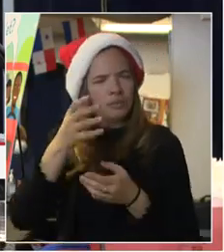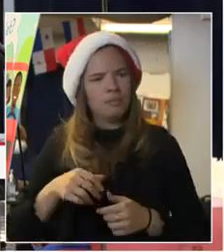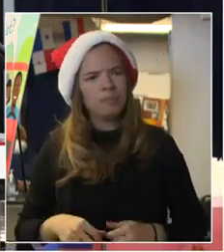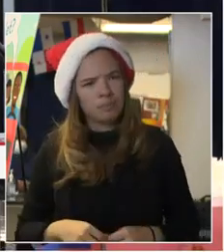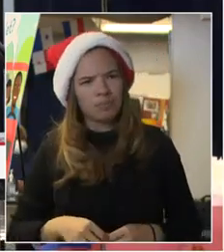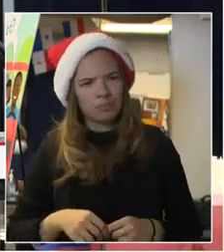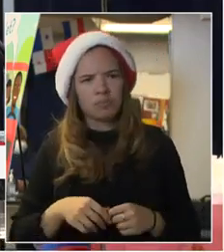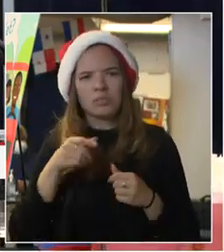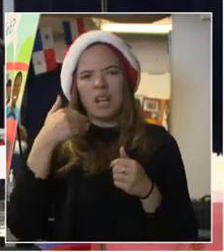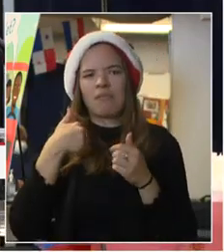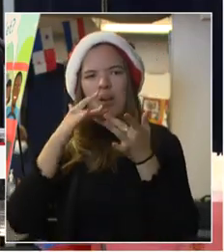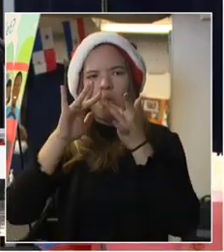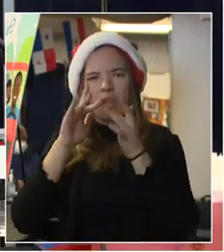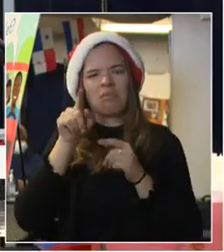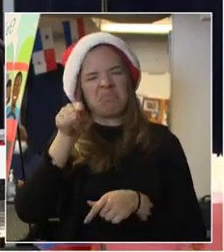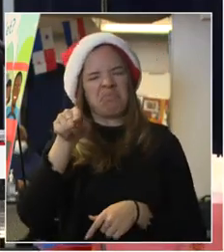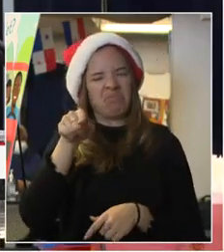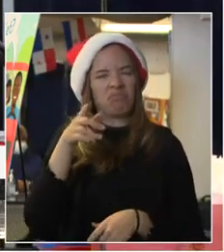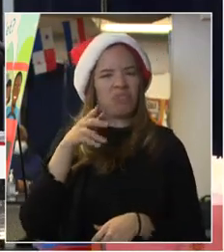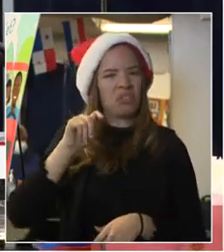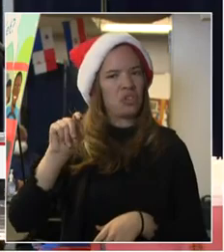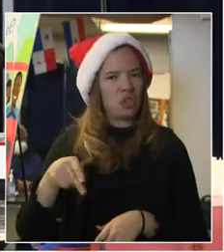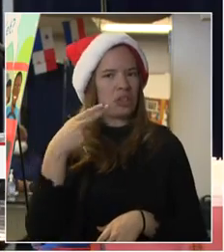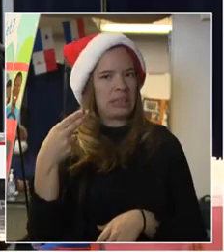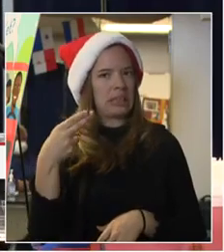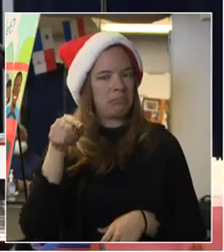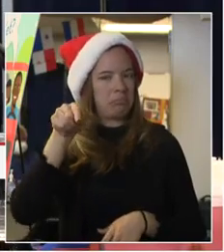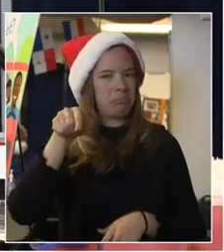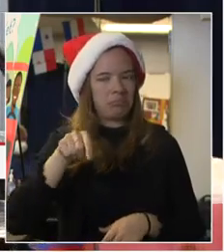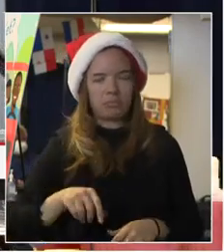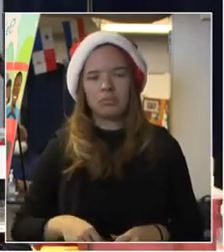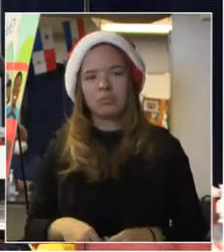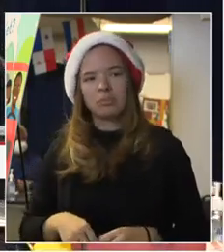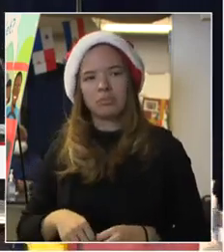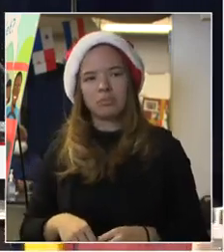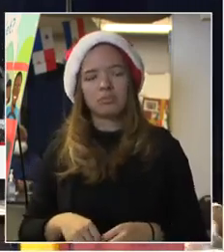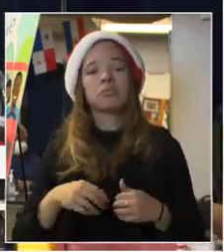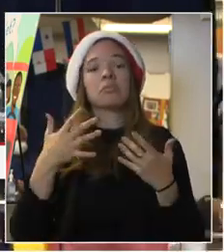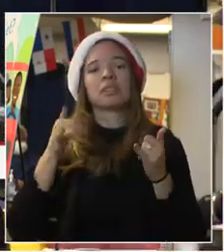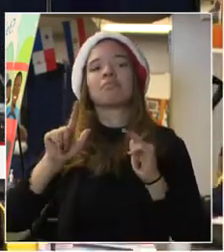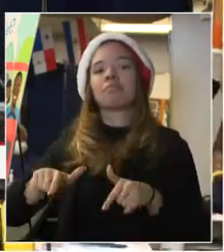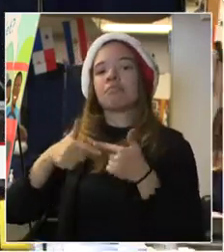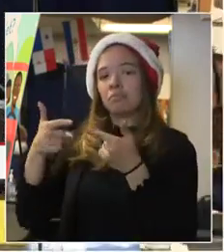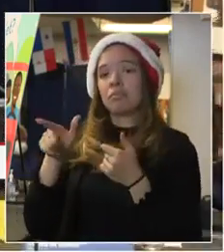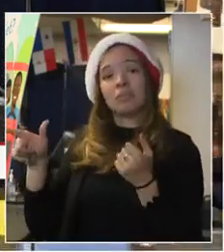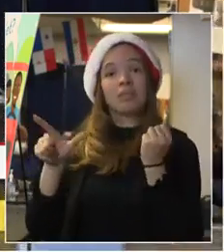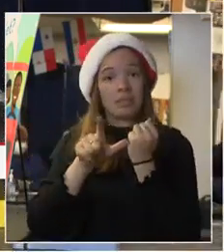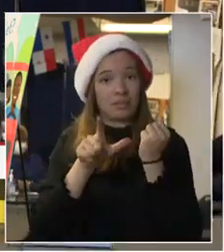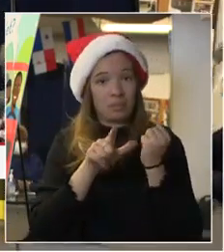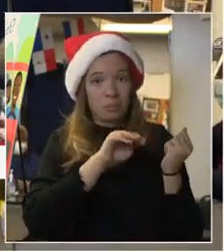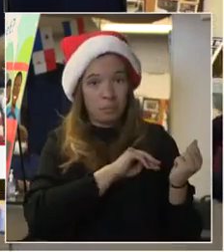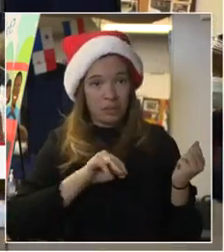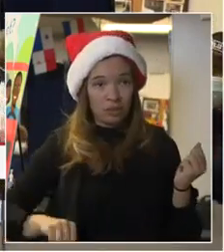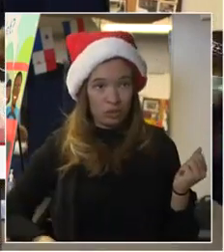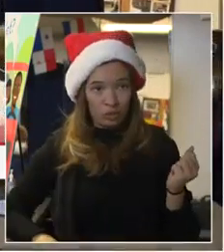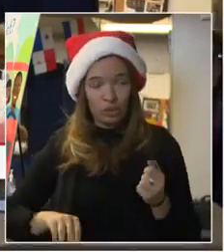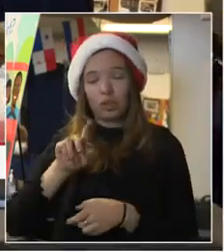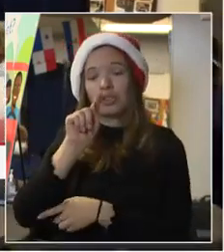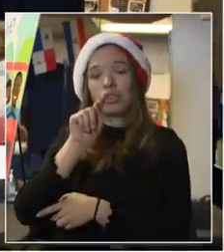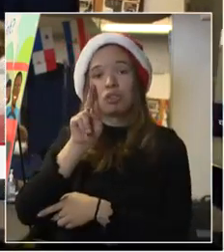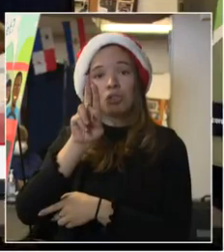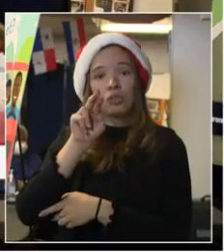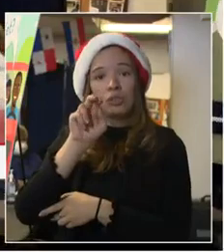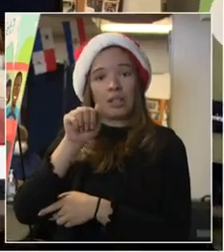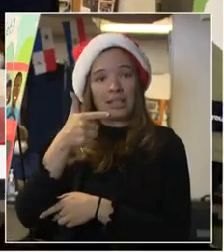platform. And now I would like to turn it over to Deputy Mayor Turnage. Jointly, we can respond to any questions.